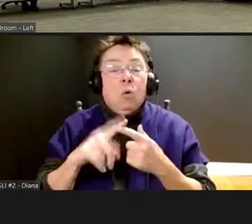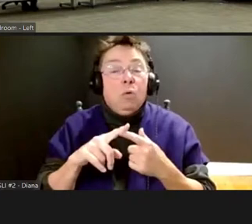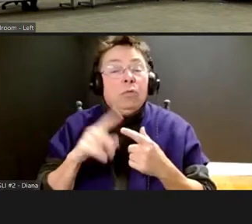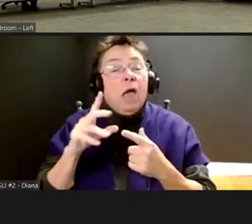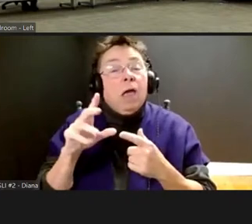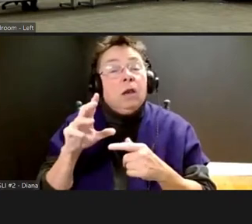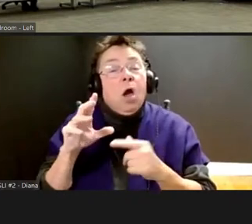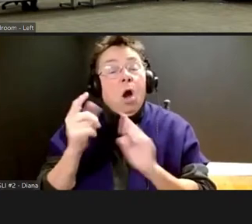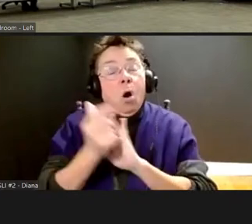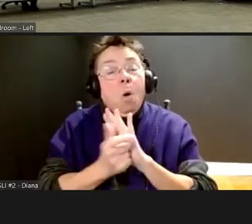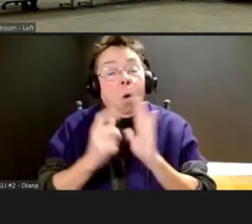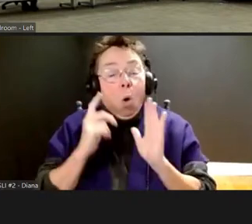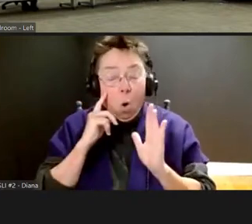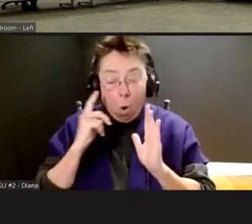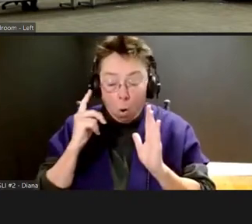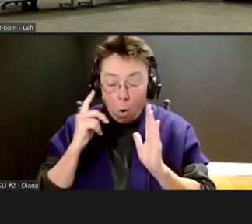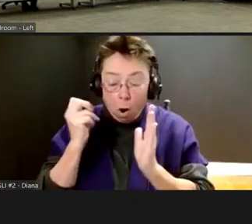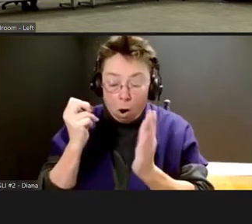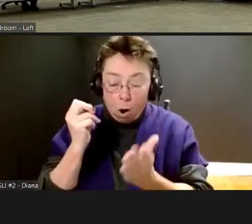fiscal years